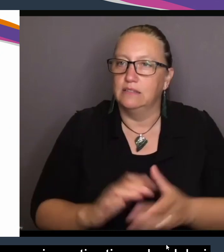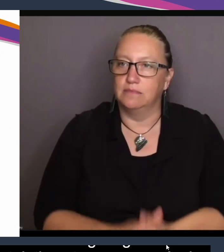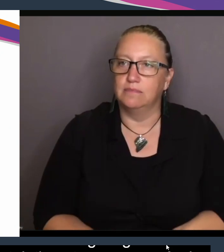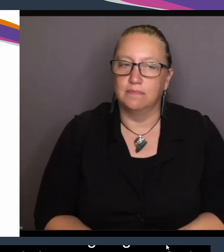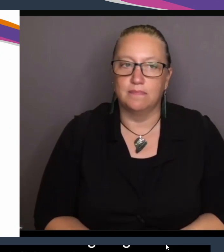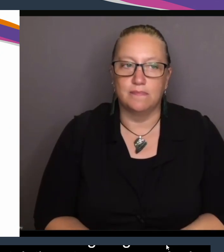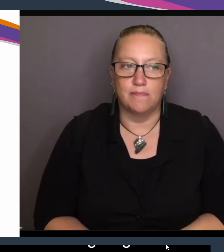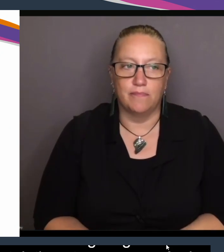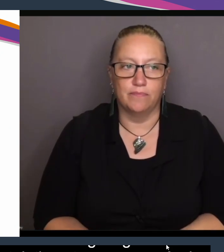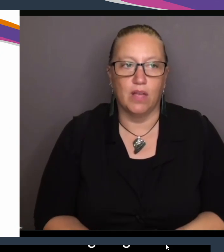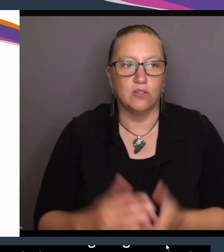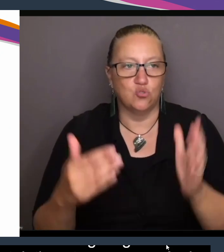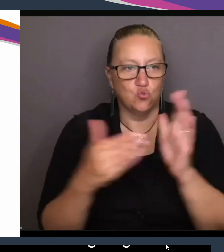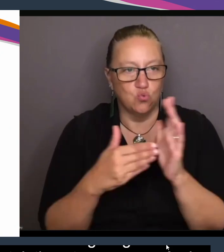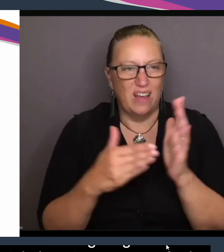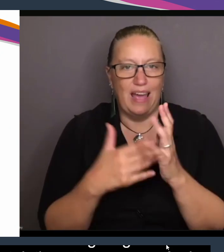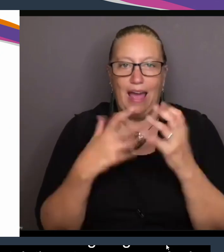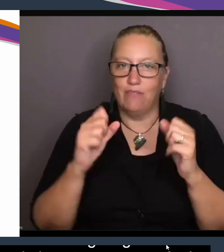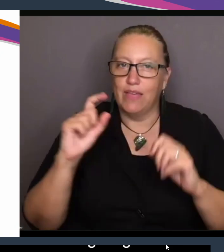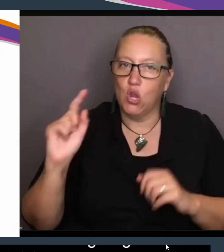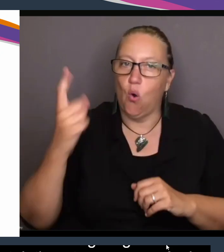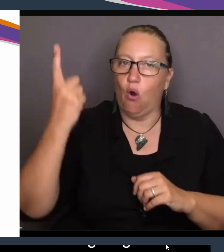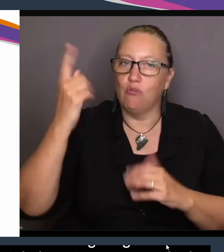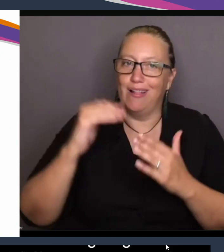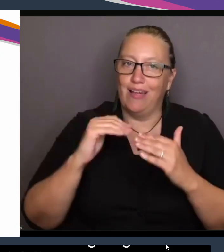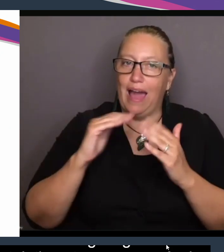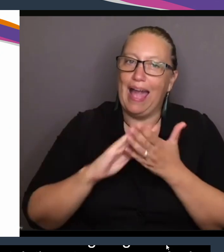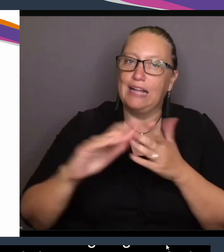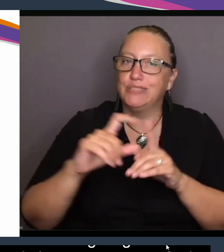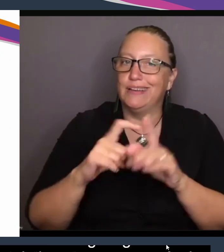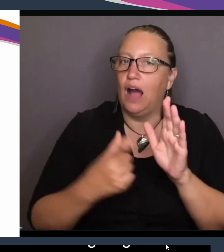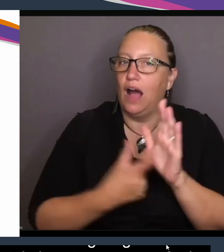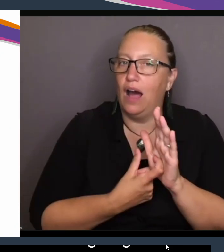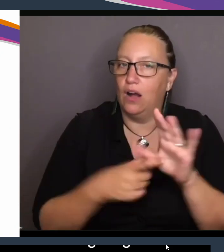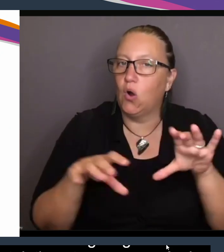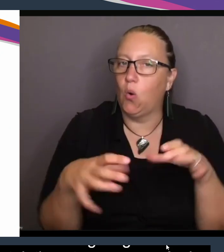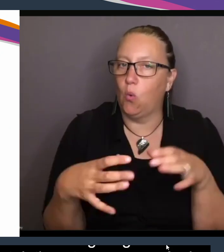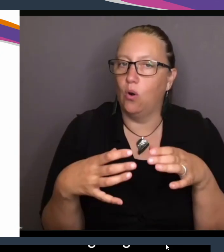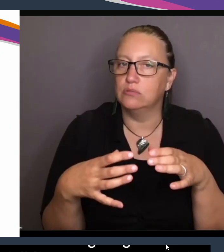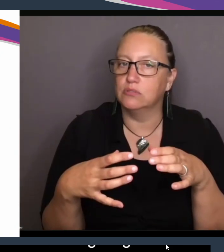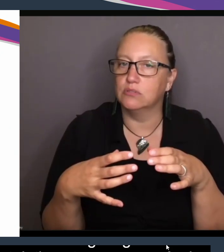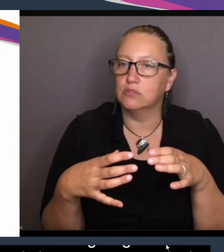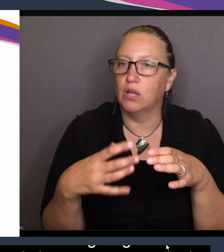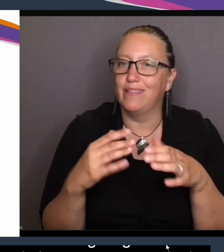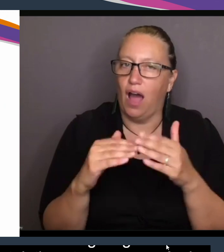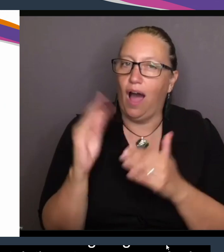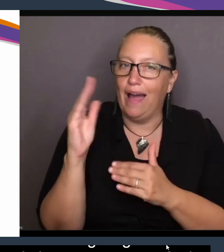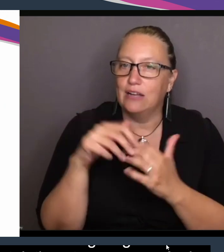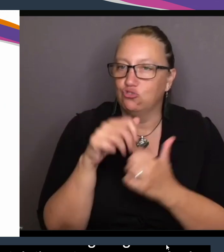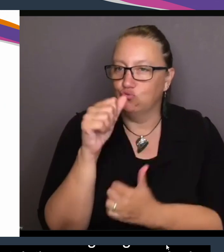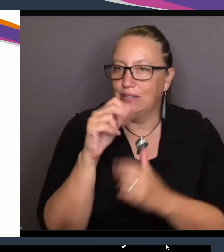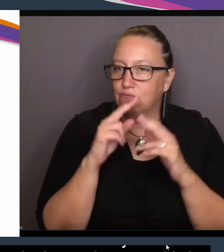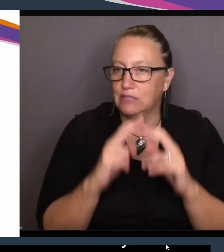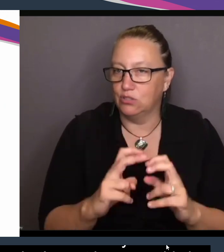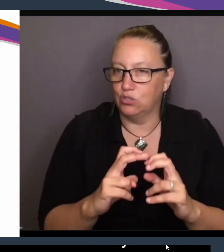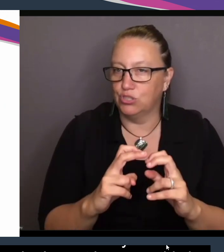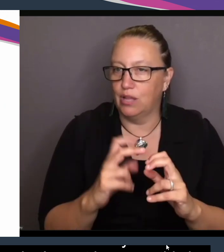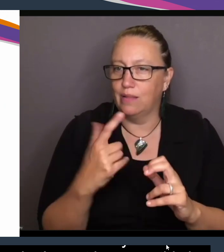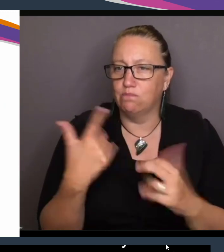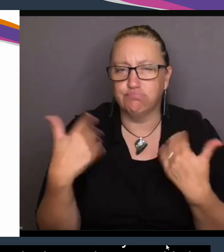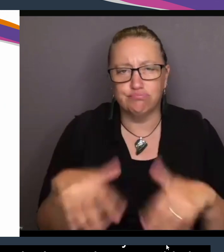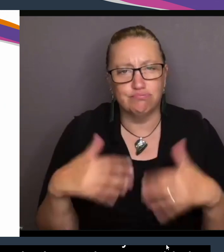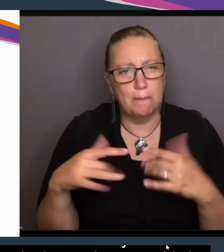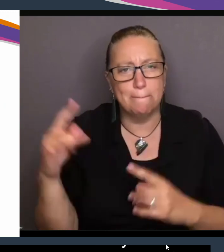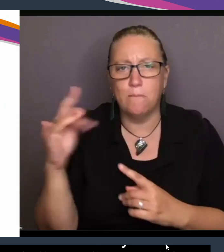we've introduced the inaugural higher degree research cohort, an important milestone, but this was a program